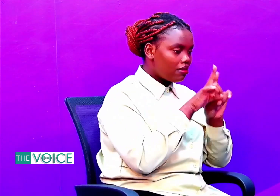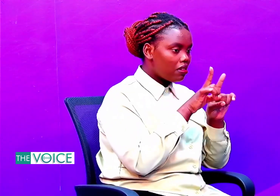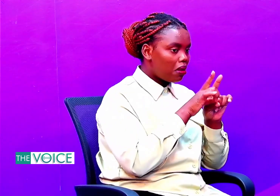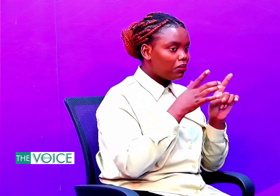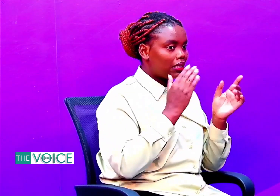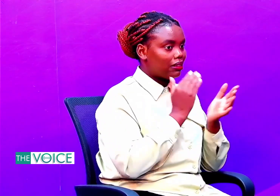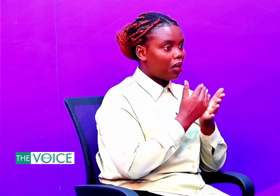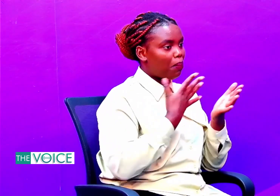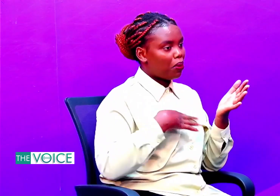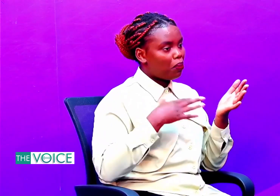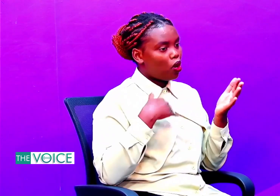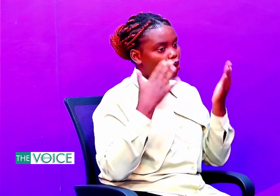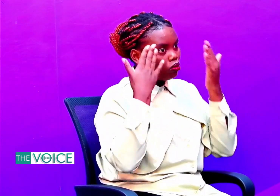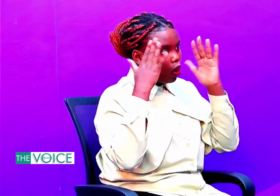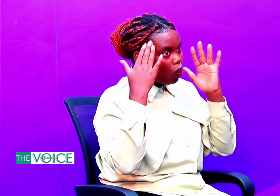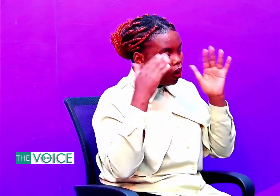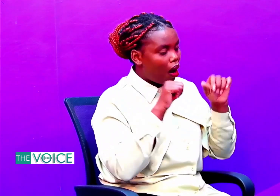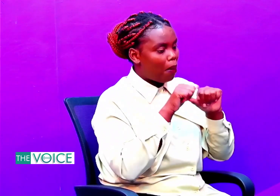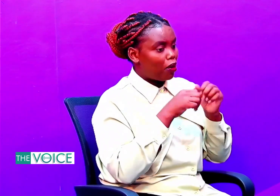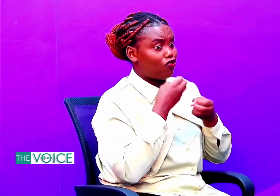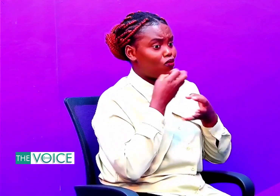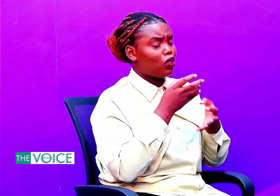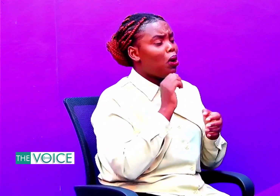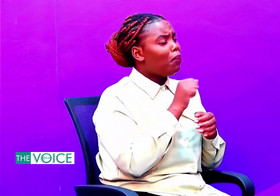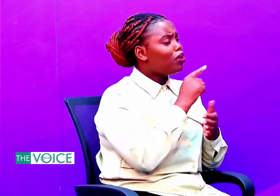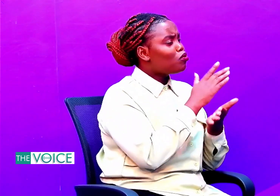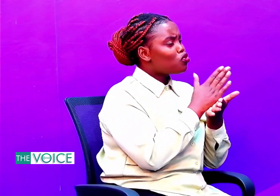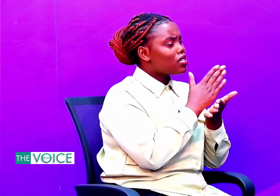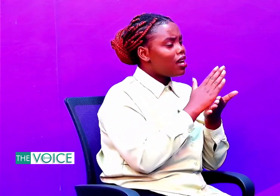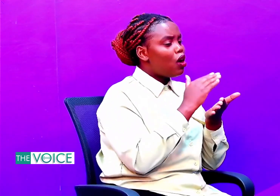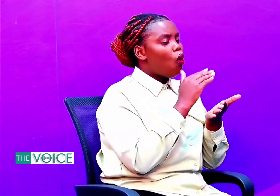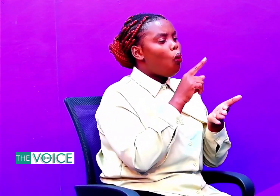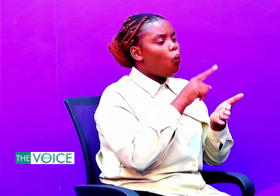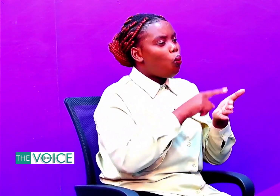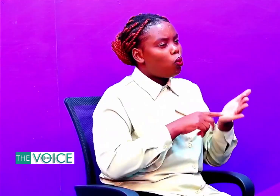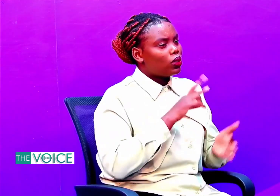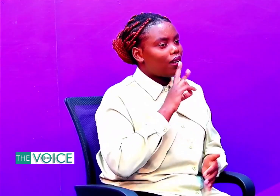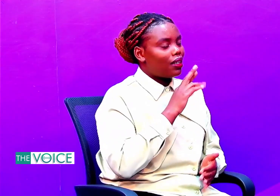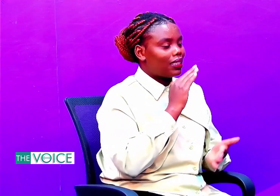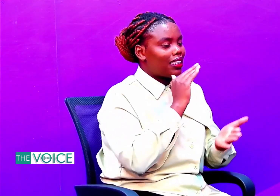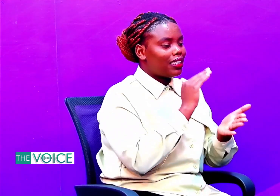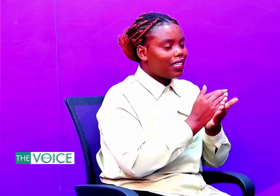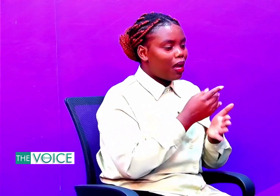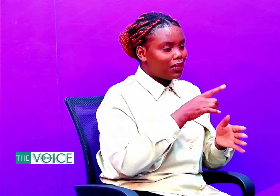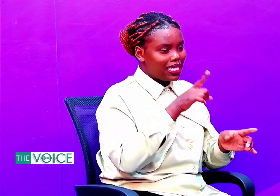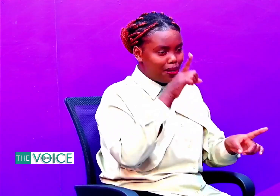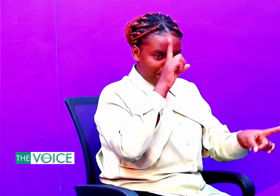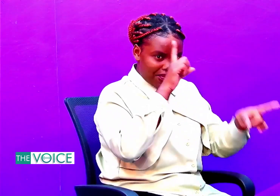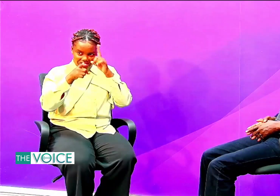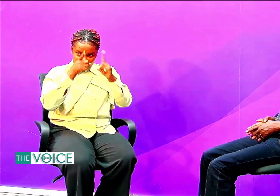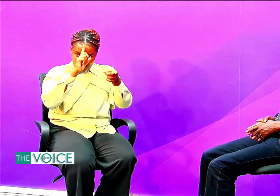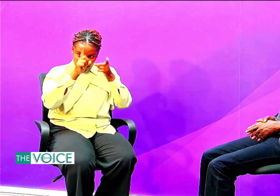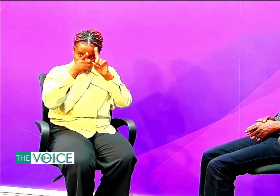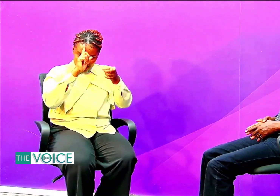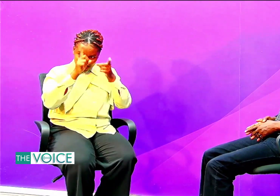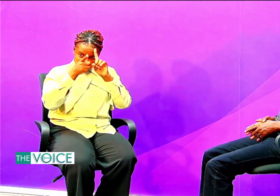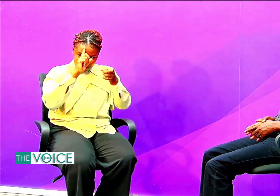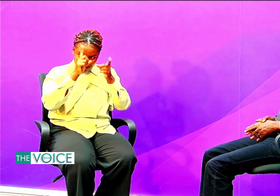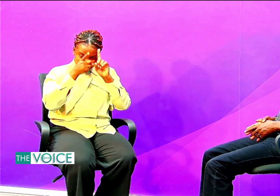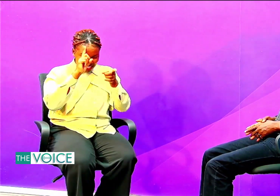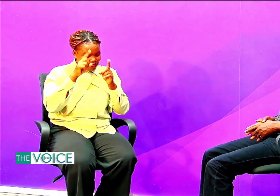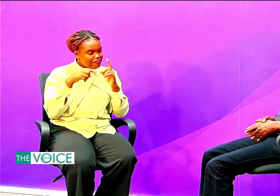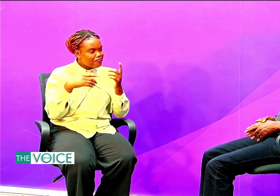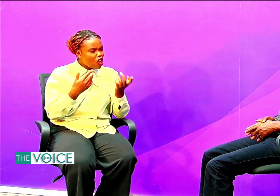journey. You've told us about how you've accepted and creating awareness and information for people. Could you